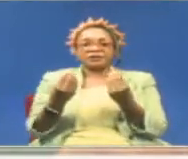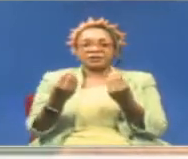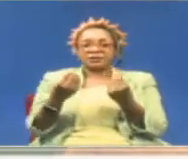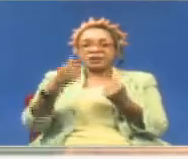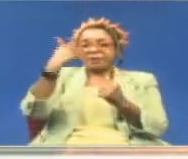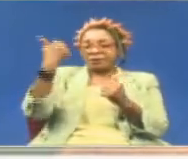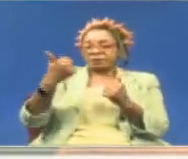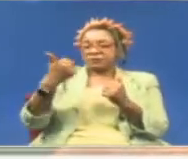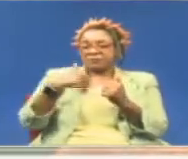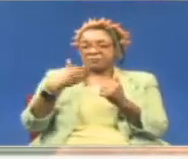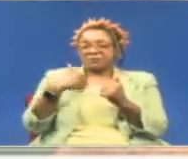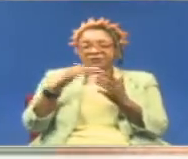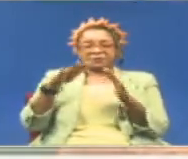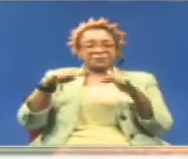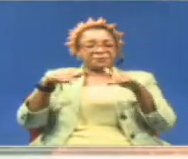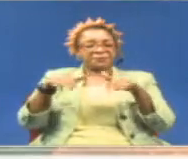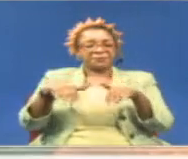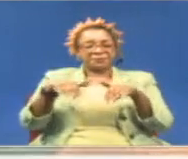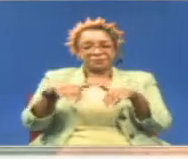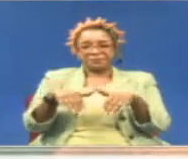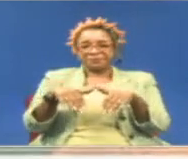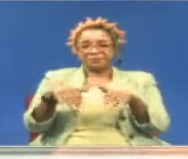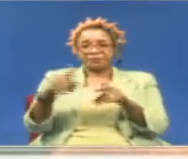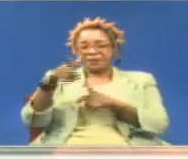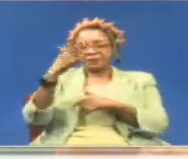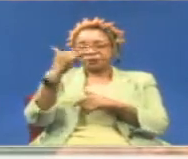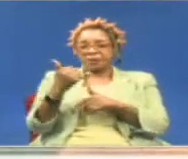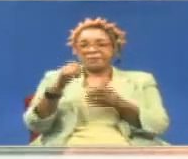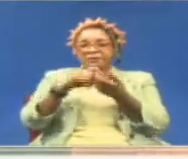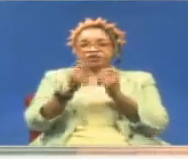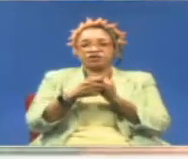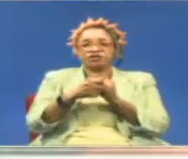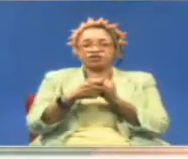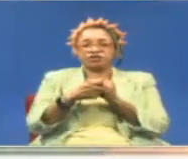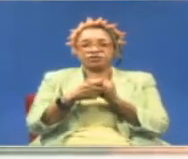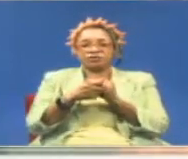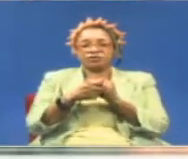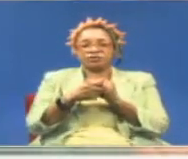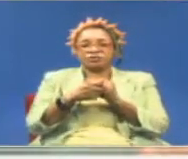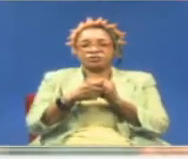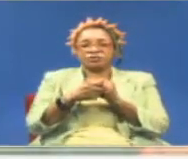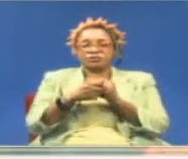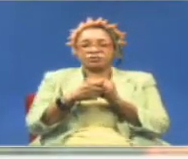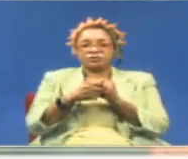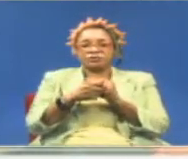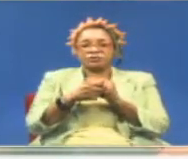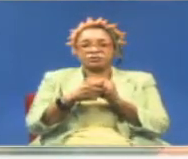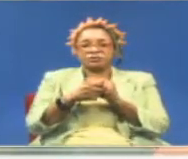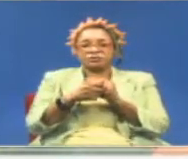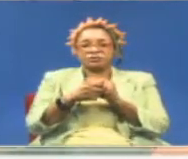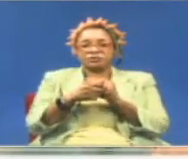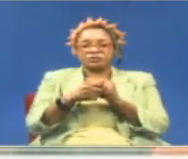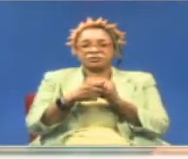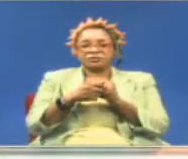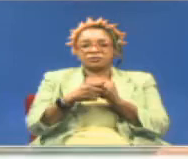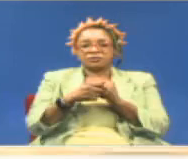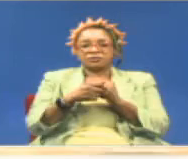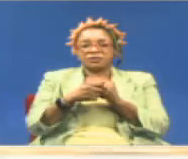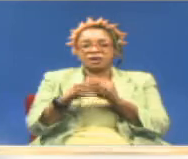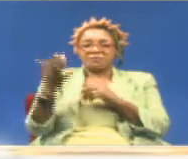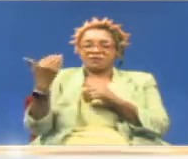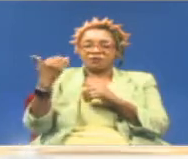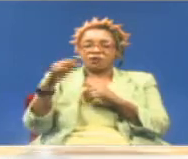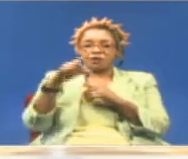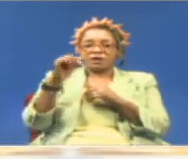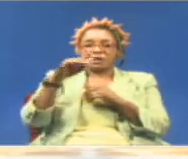yangu kidogo imeenda chini kwa sababu nimechange. Mali na trainia. First nilikuwa